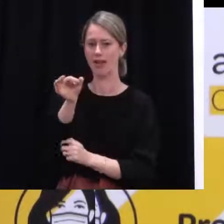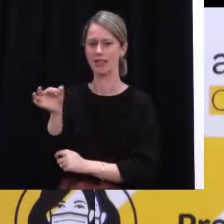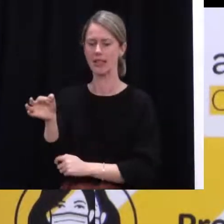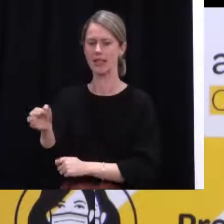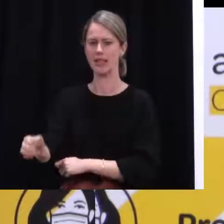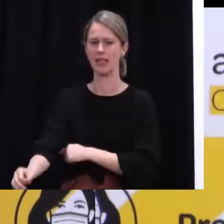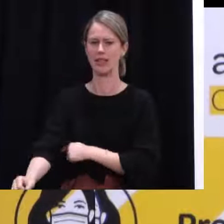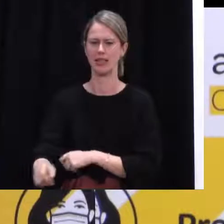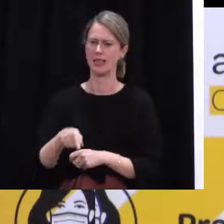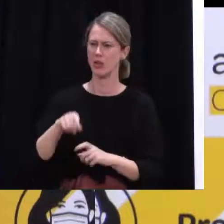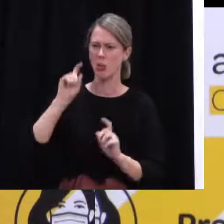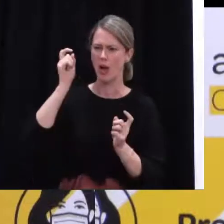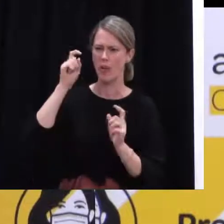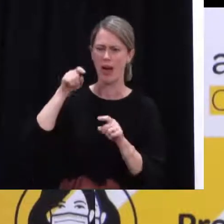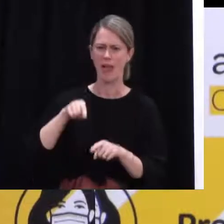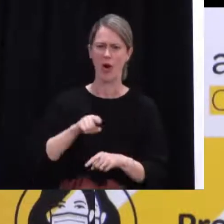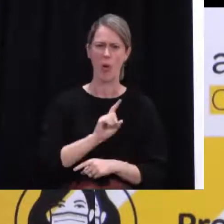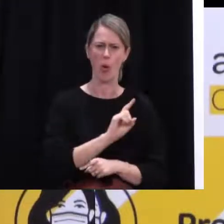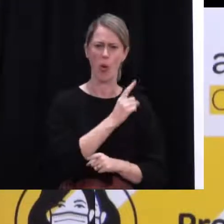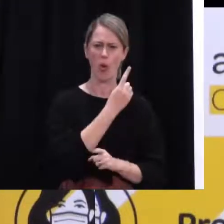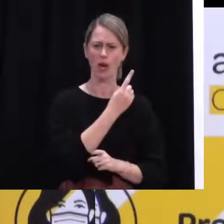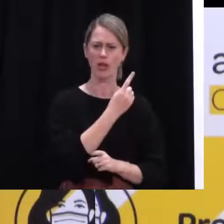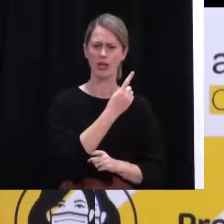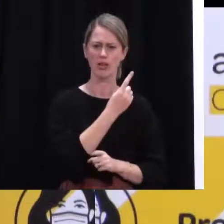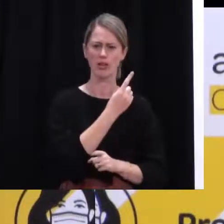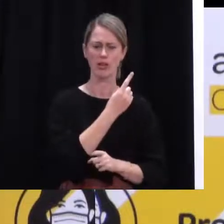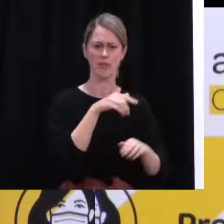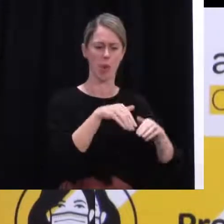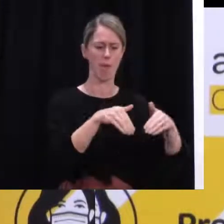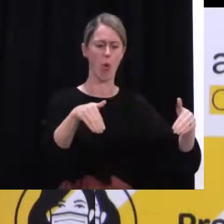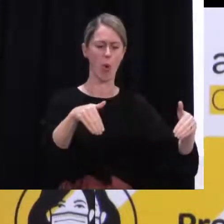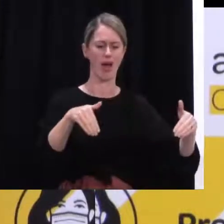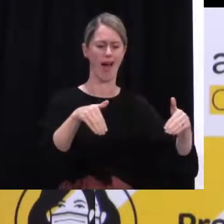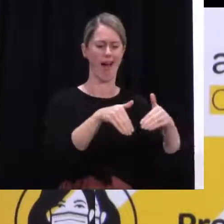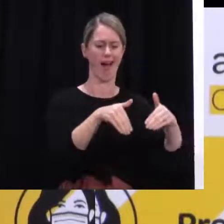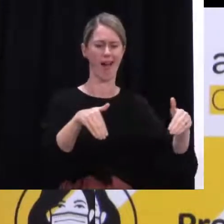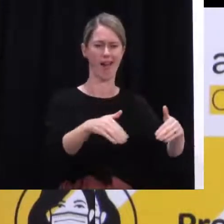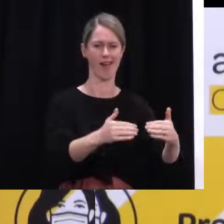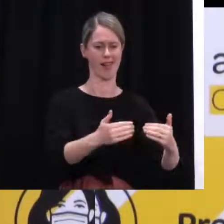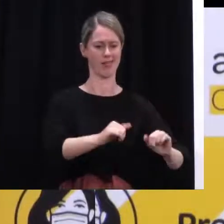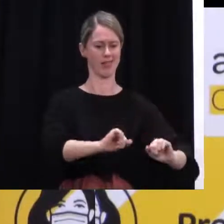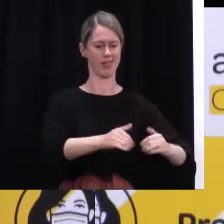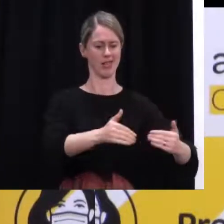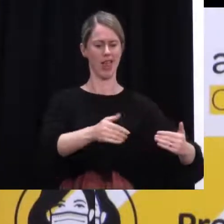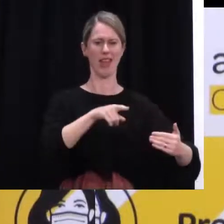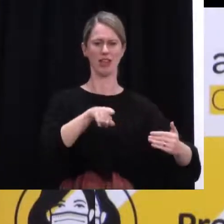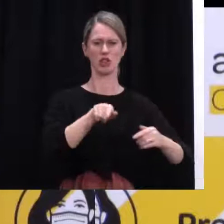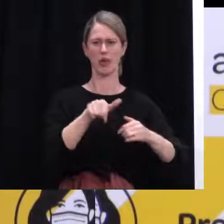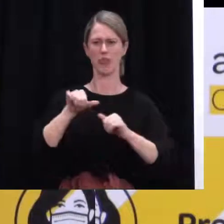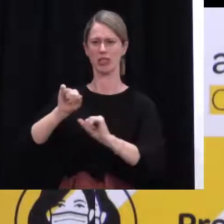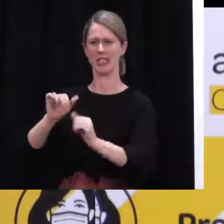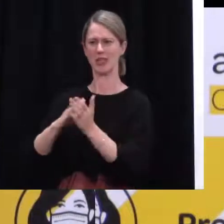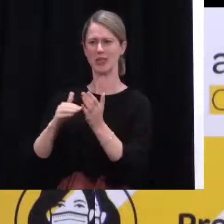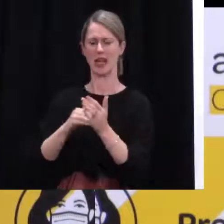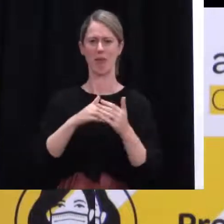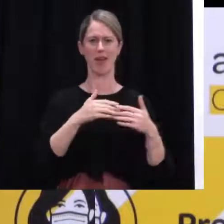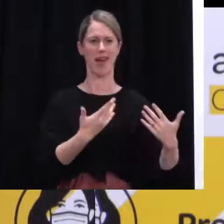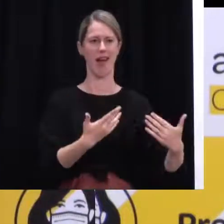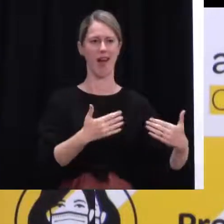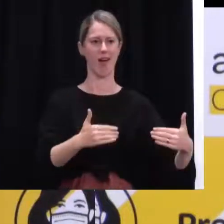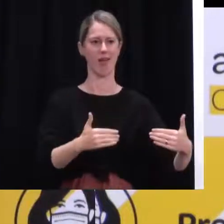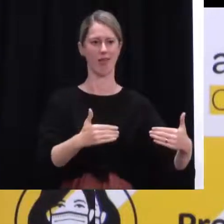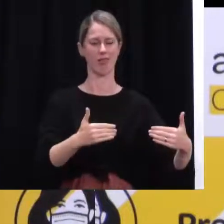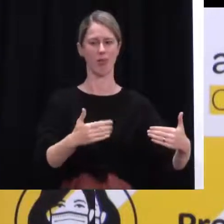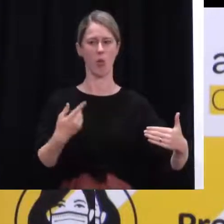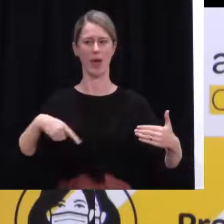How worrying is this, given that Auckland's border really is the thing that is the protector of the rest of the country, that is now level 3